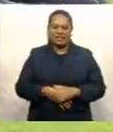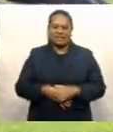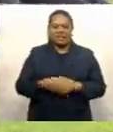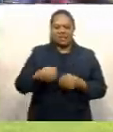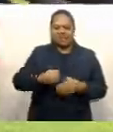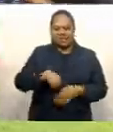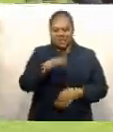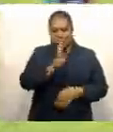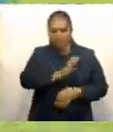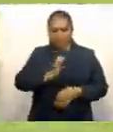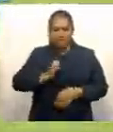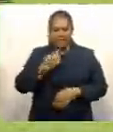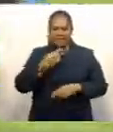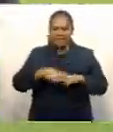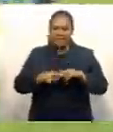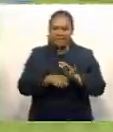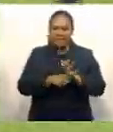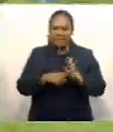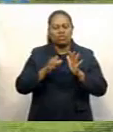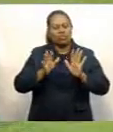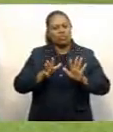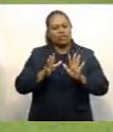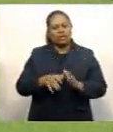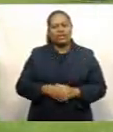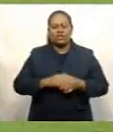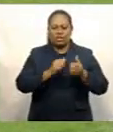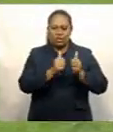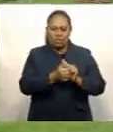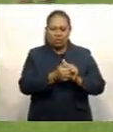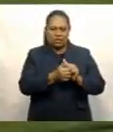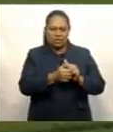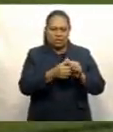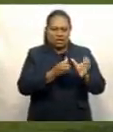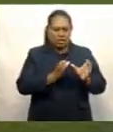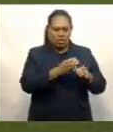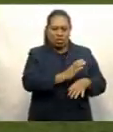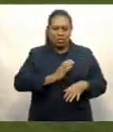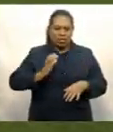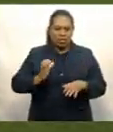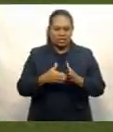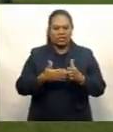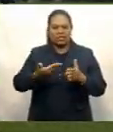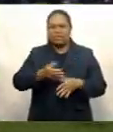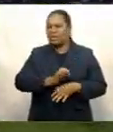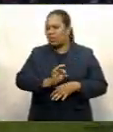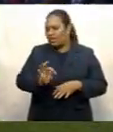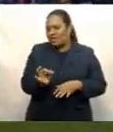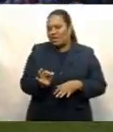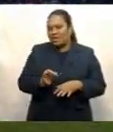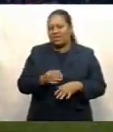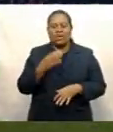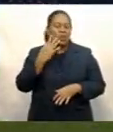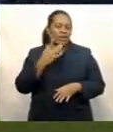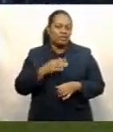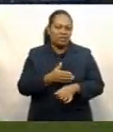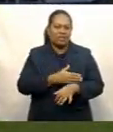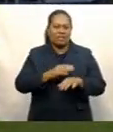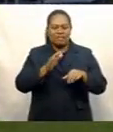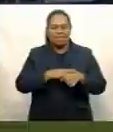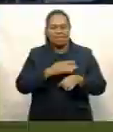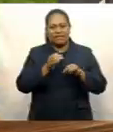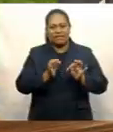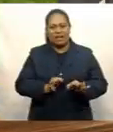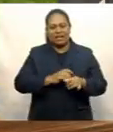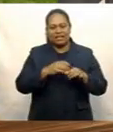they'll have to wait for the Fiji Sports Commission's return to play protocols before making any final decision. Aquila Dhama,